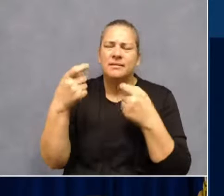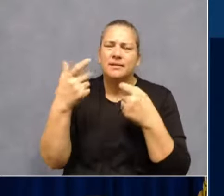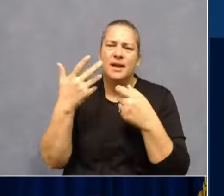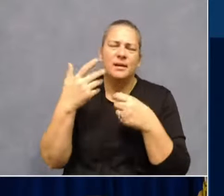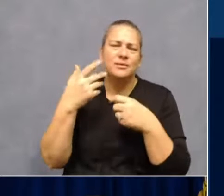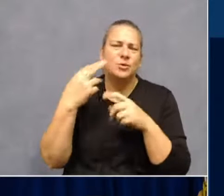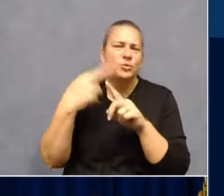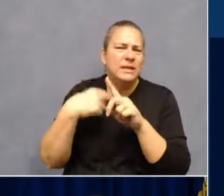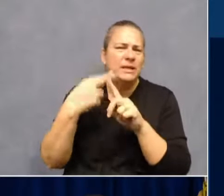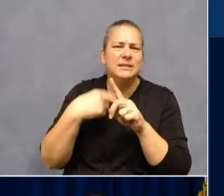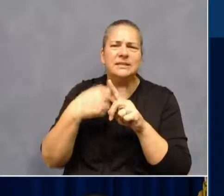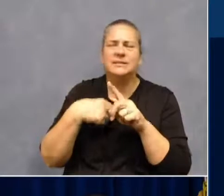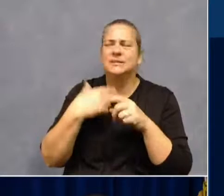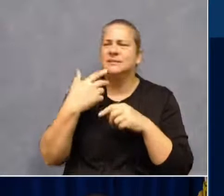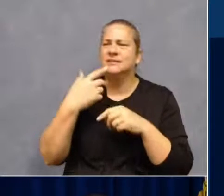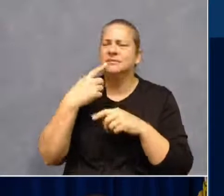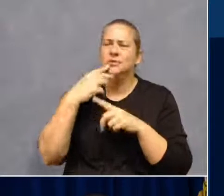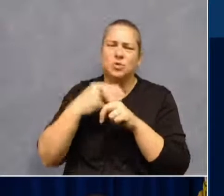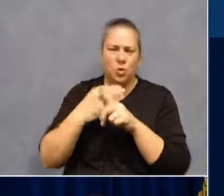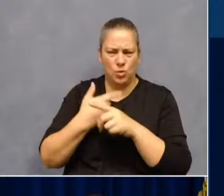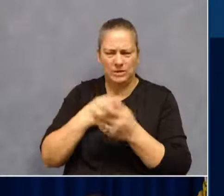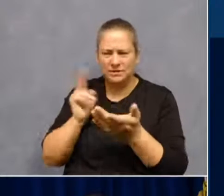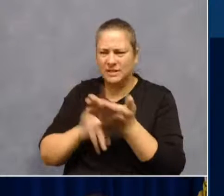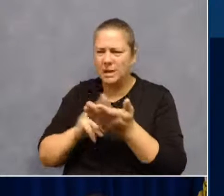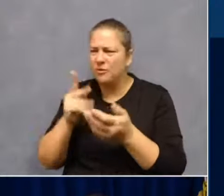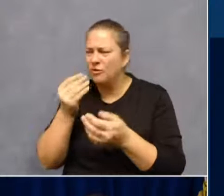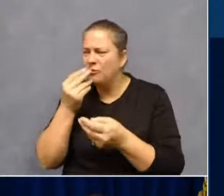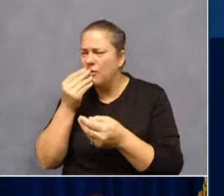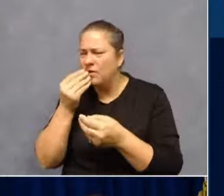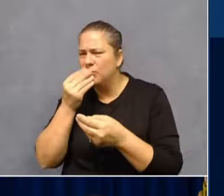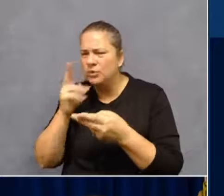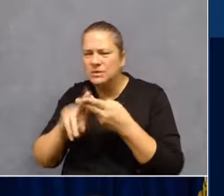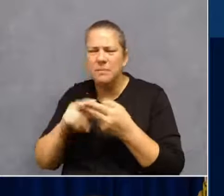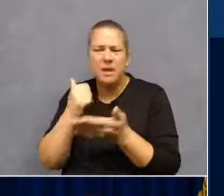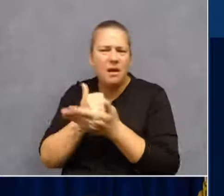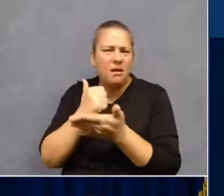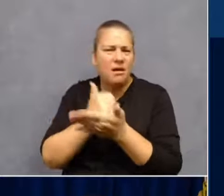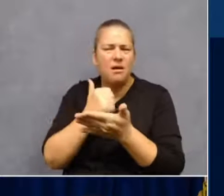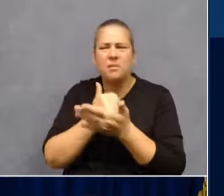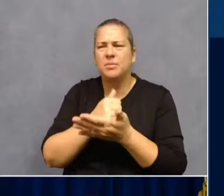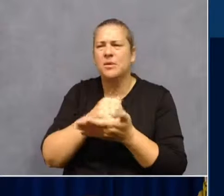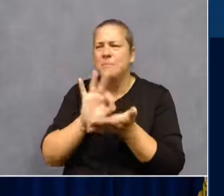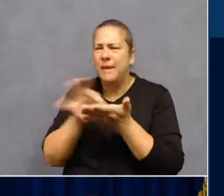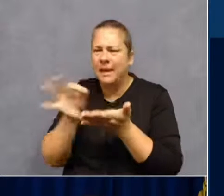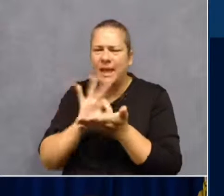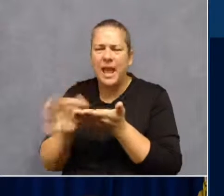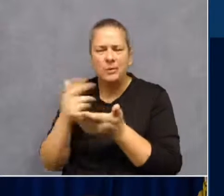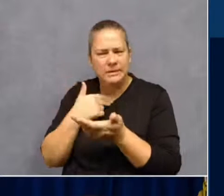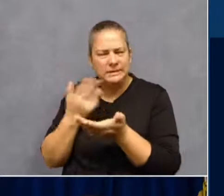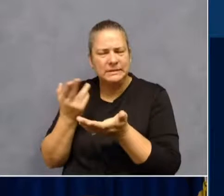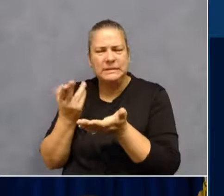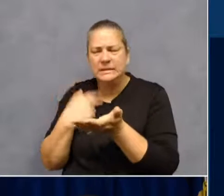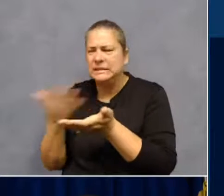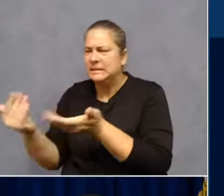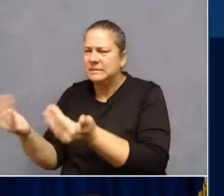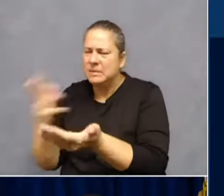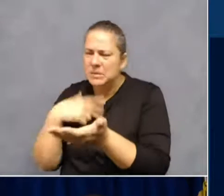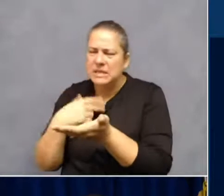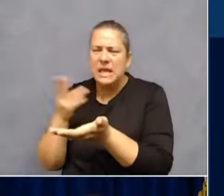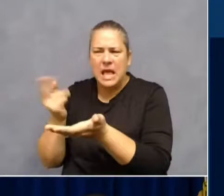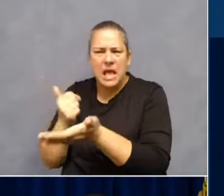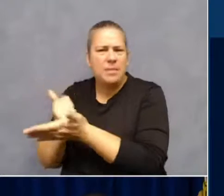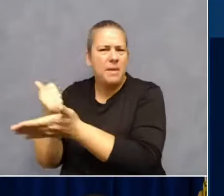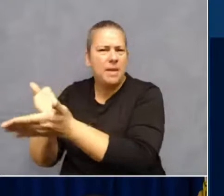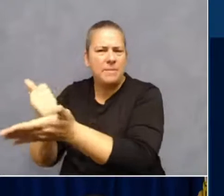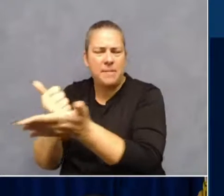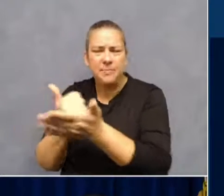and for SNAP programs for food assistance during this time. We provided dollars to child care centers